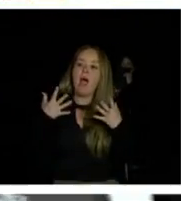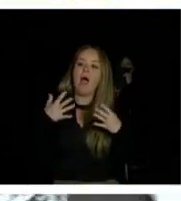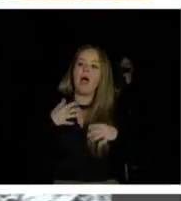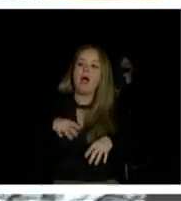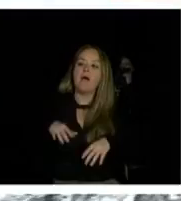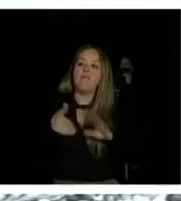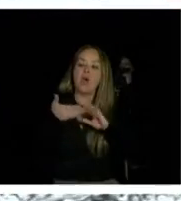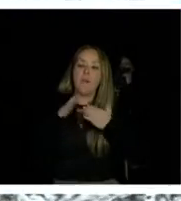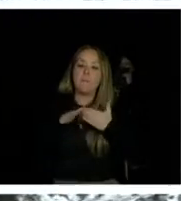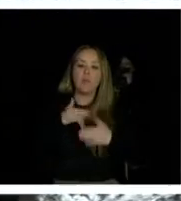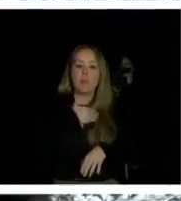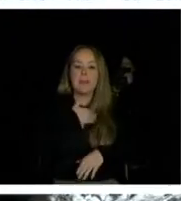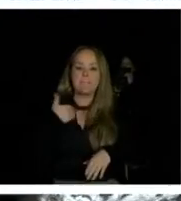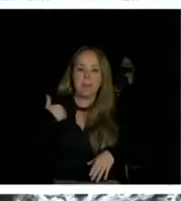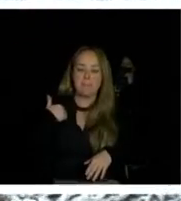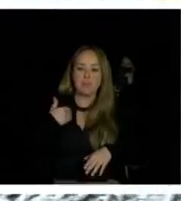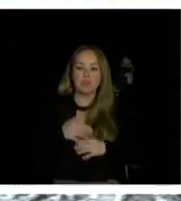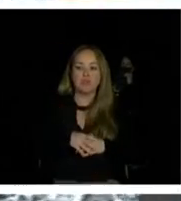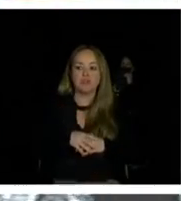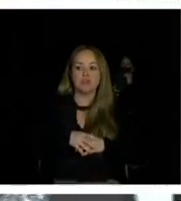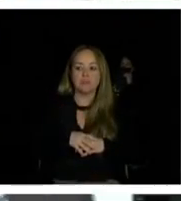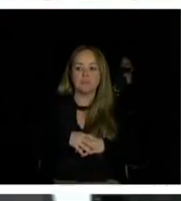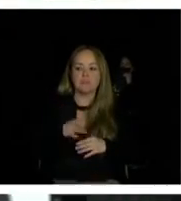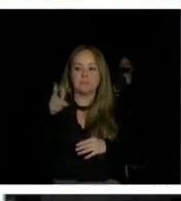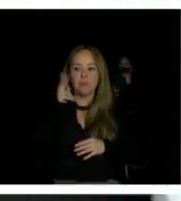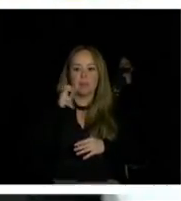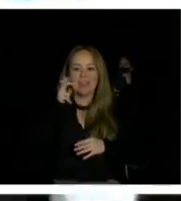hear from some community members. So,